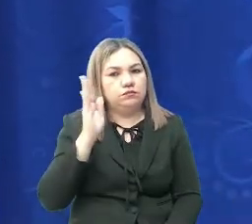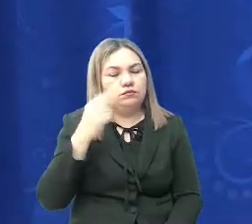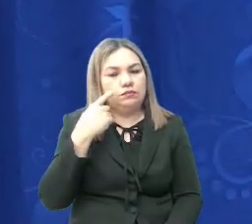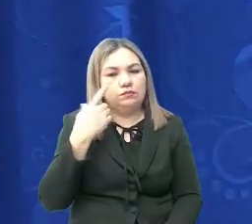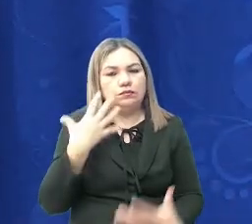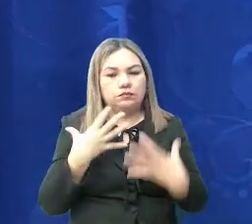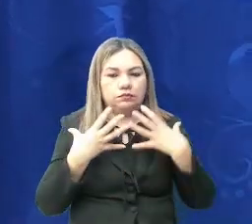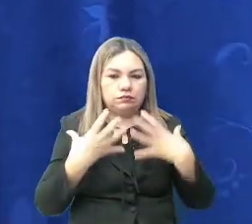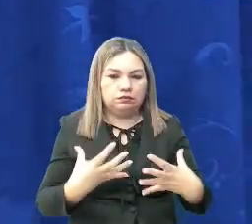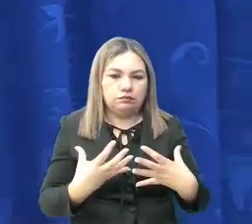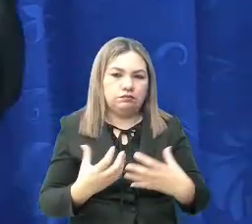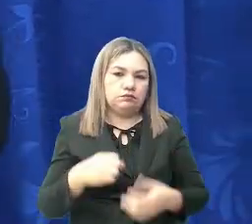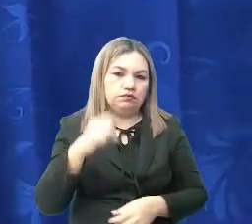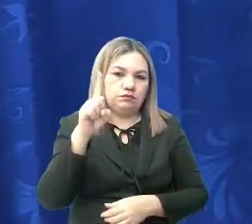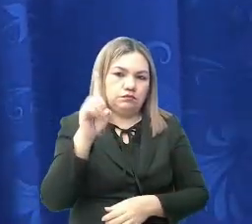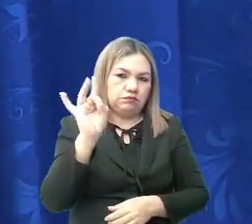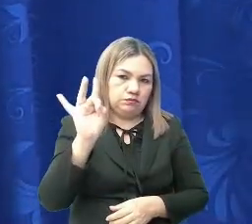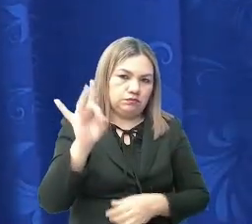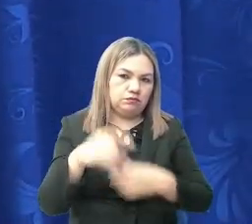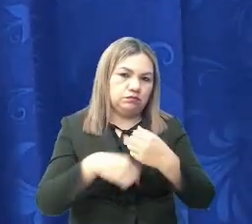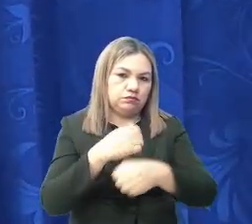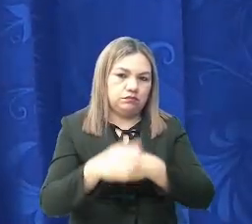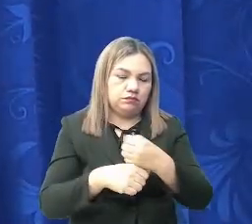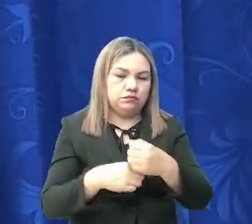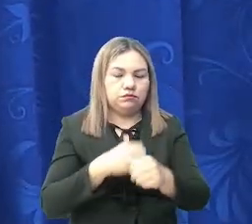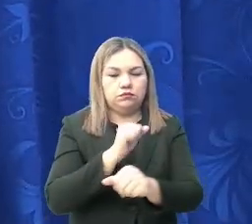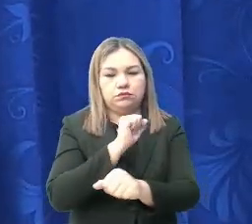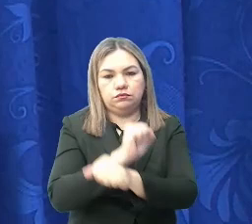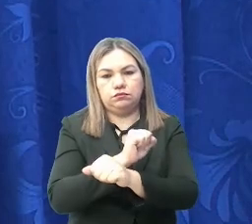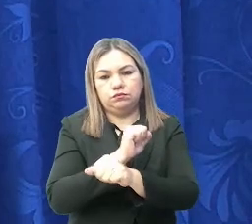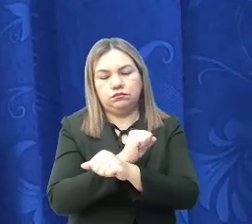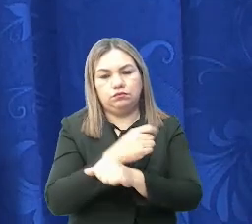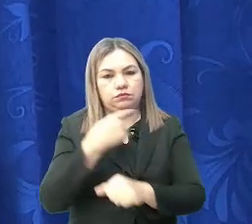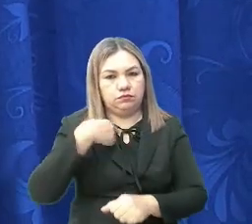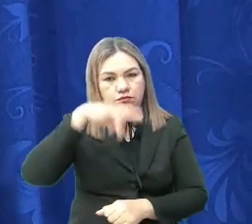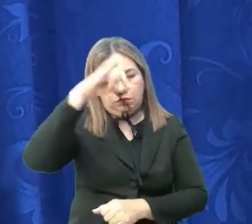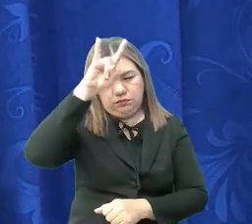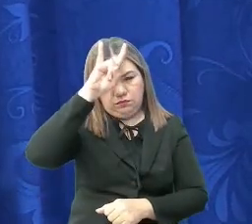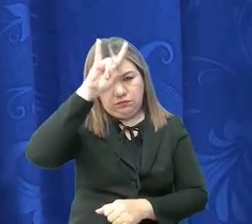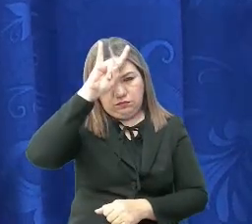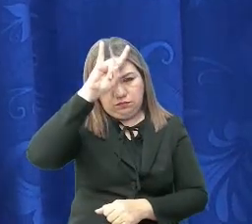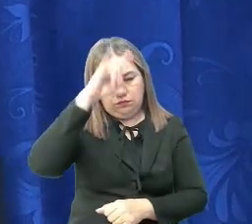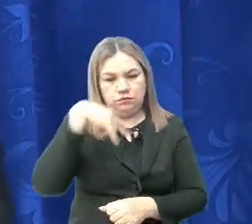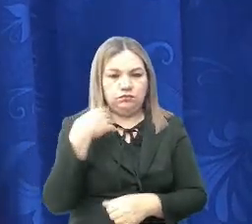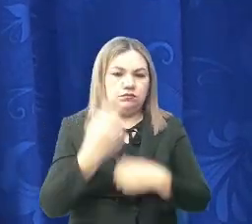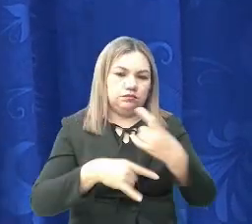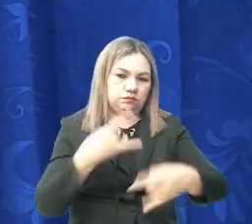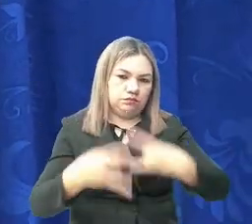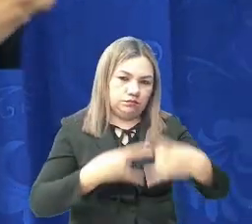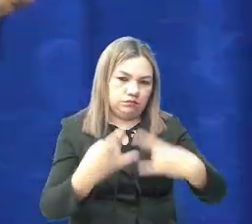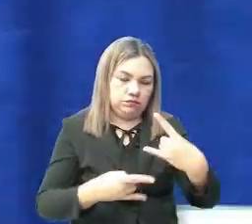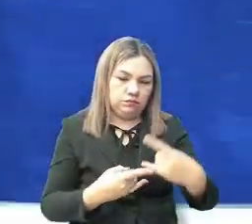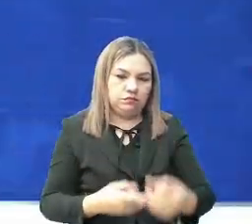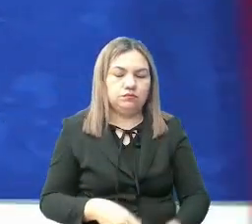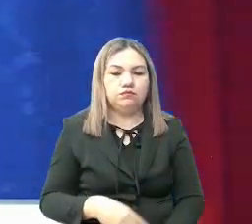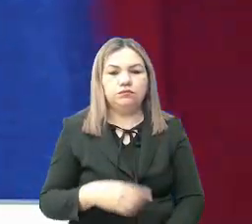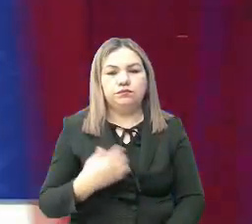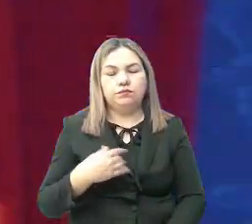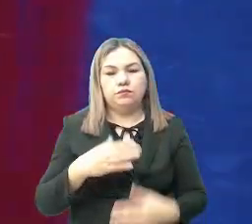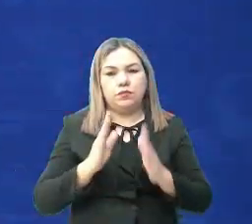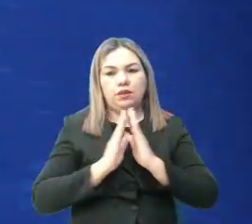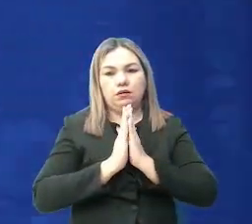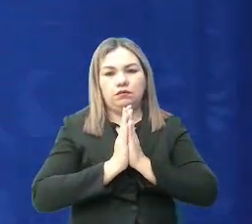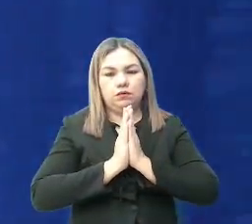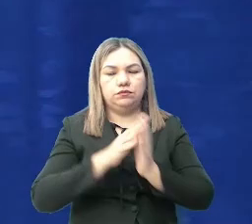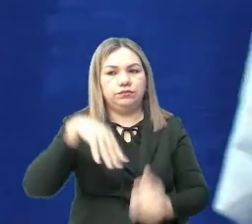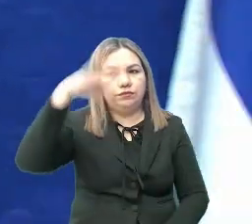to Jehovah after being 18 years captive by this ruler. So they claim to the Lord. They activated